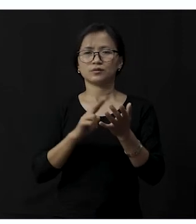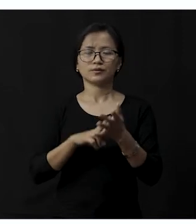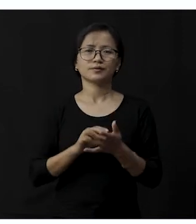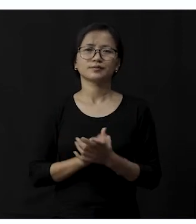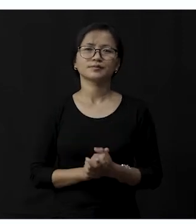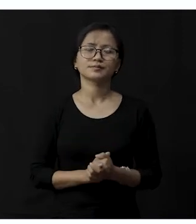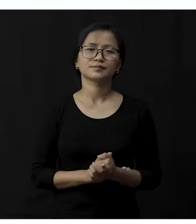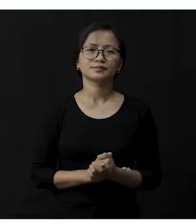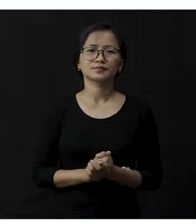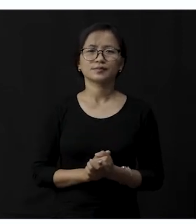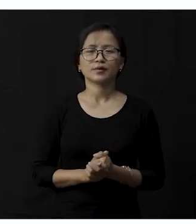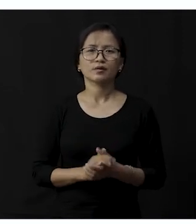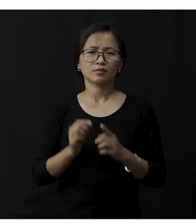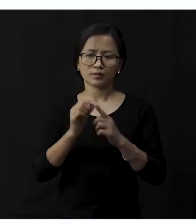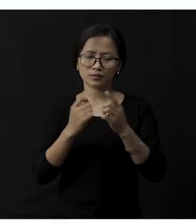that Preeti